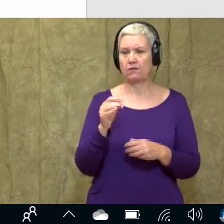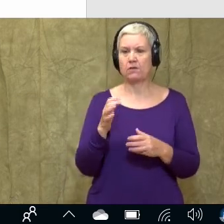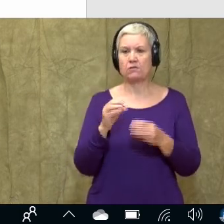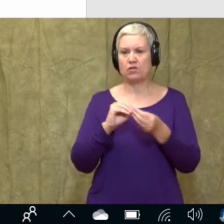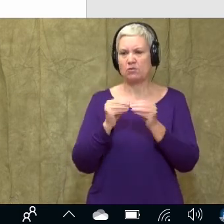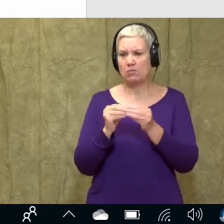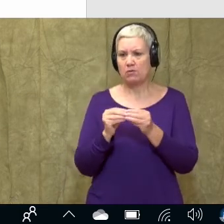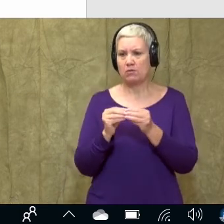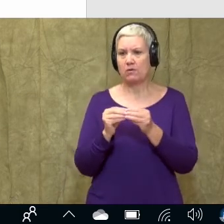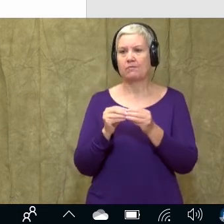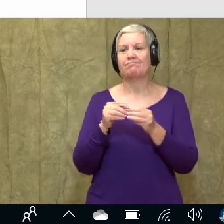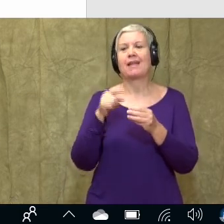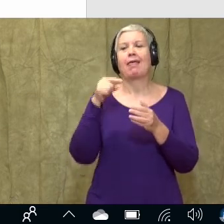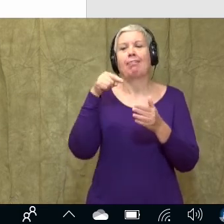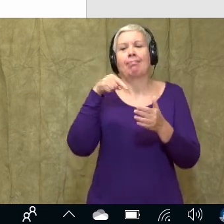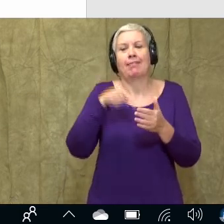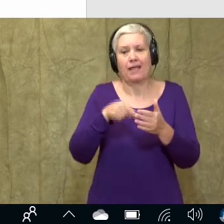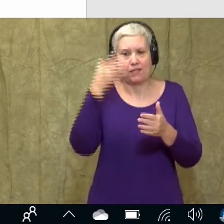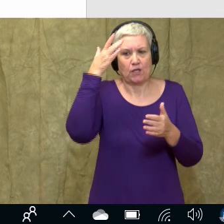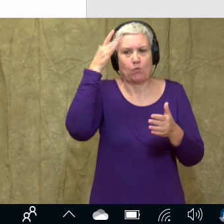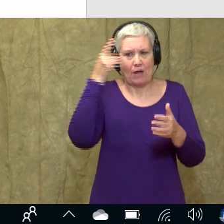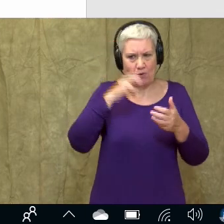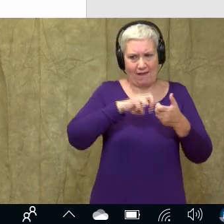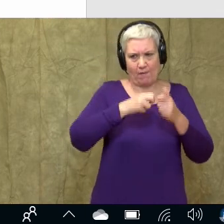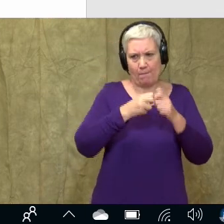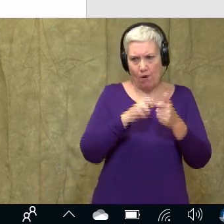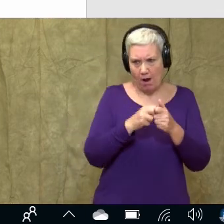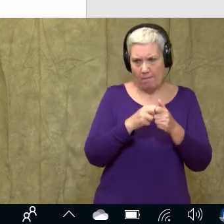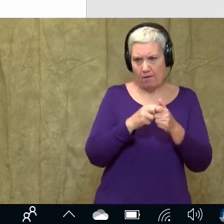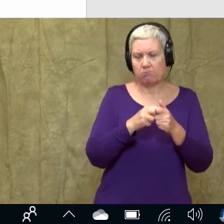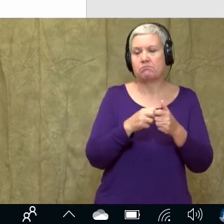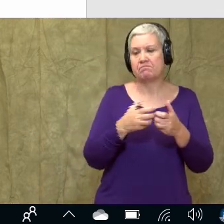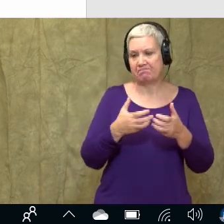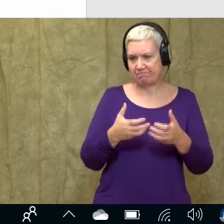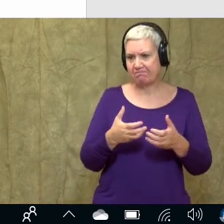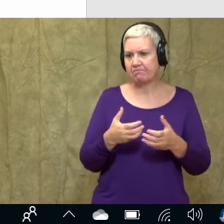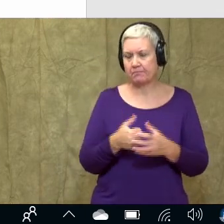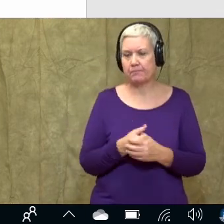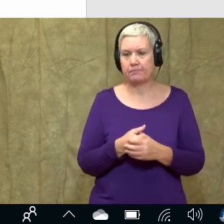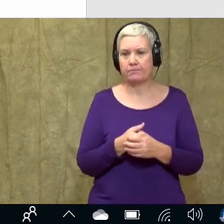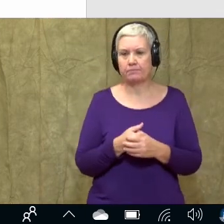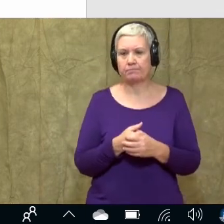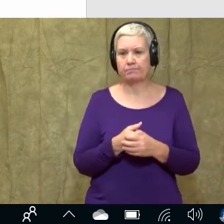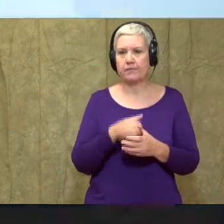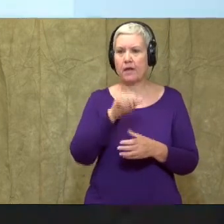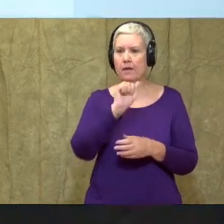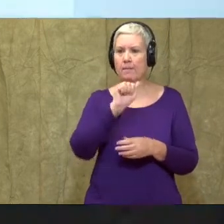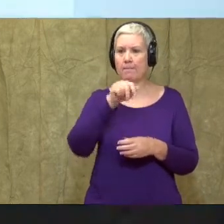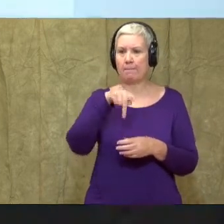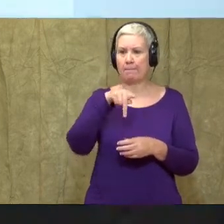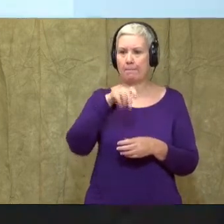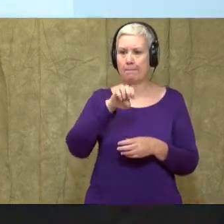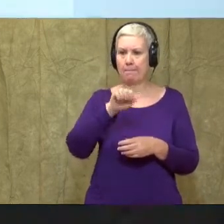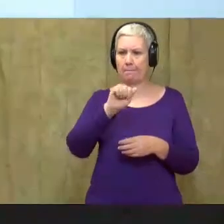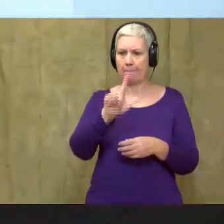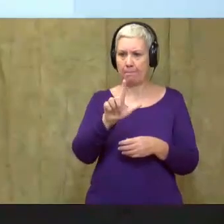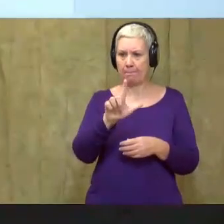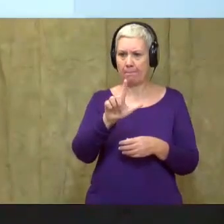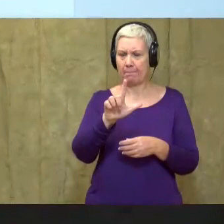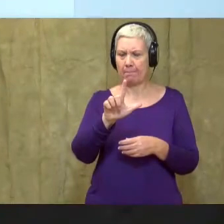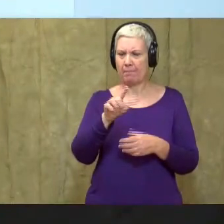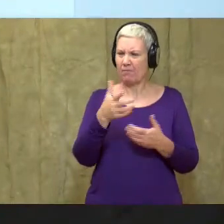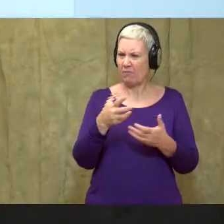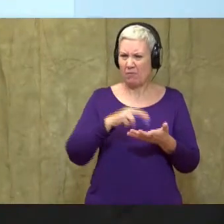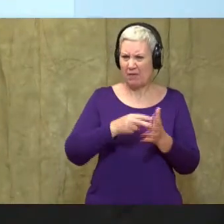say, oh, this is why we have a problem. Okay? Appeals means they're just trying